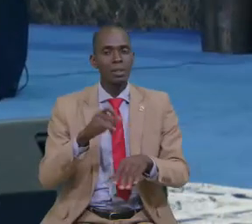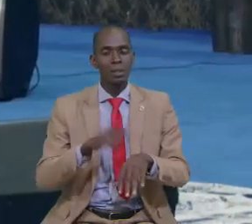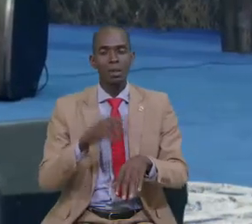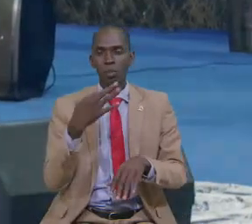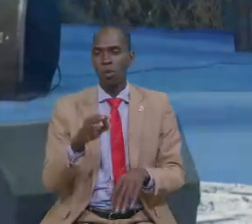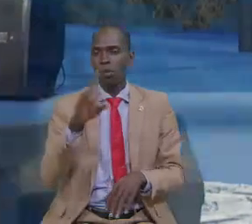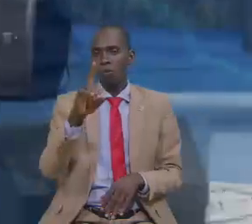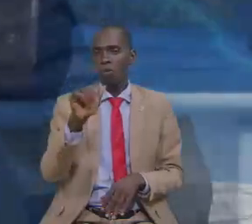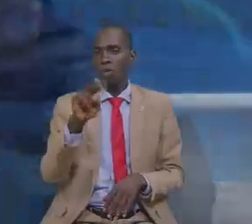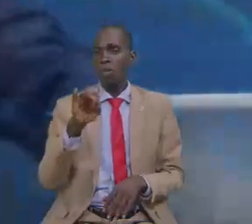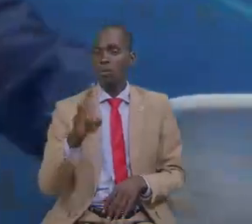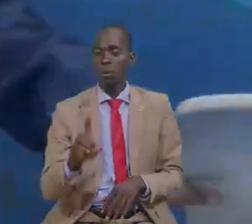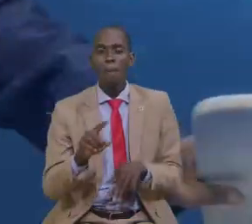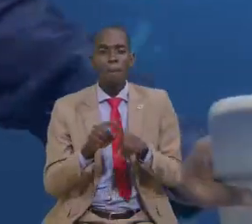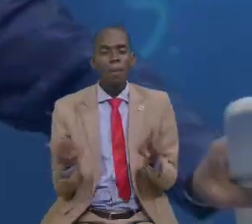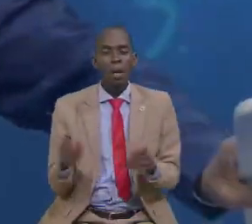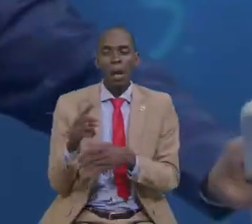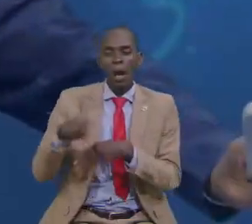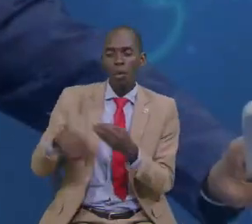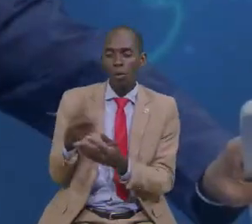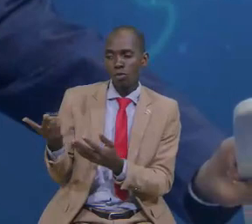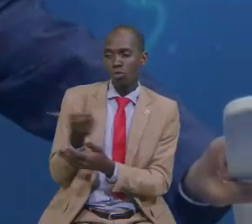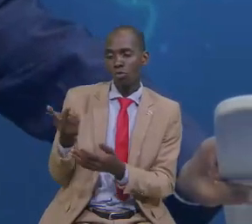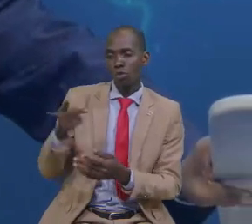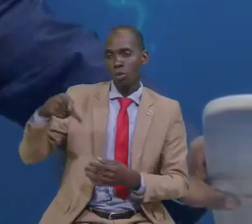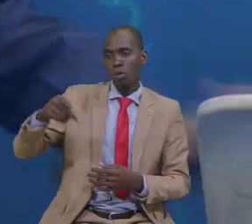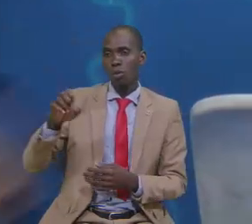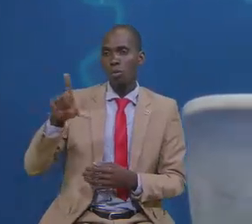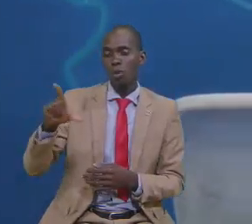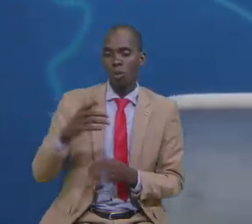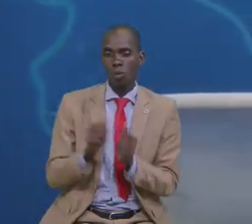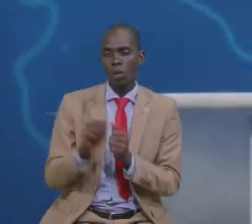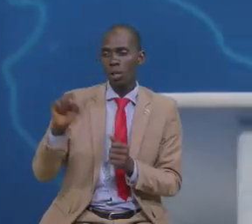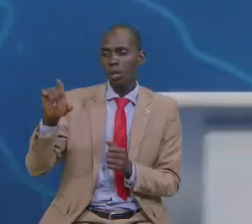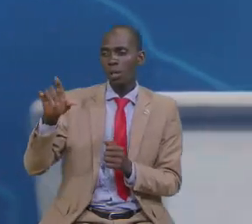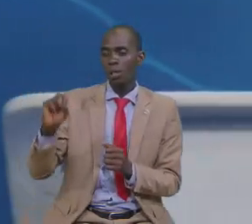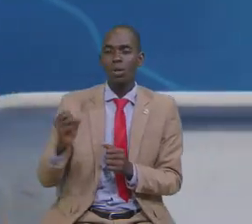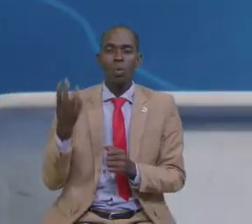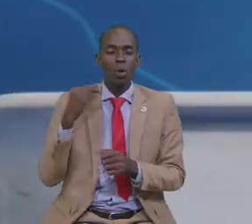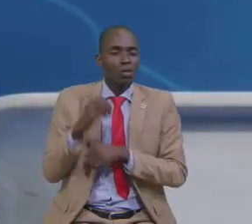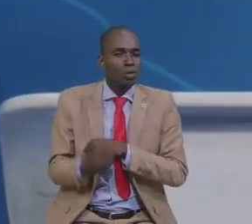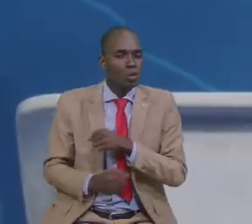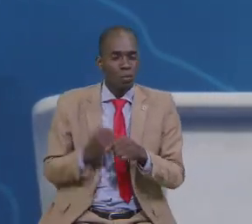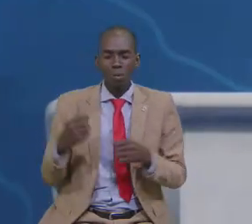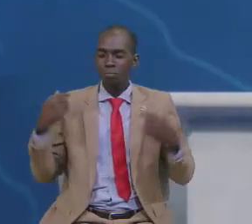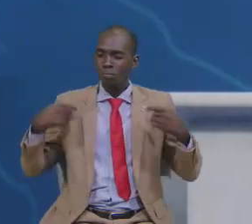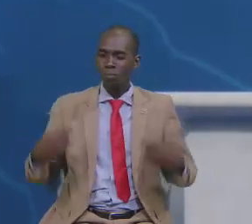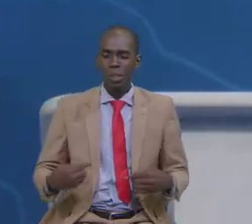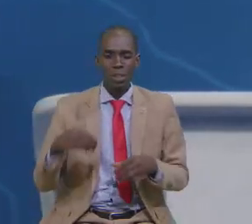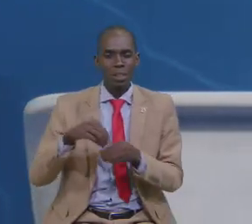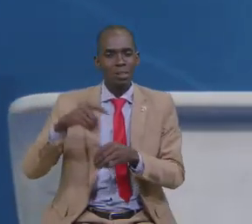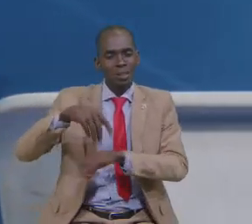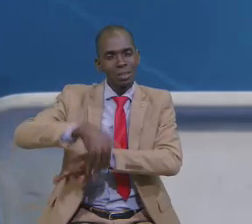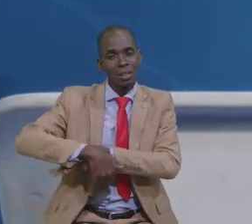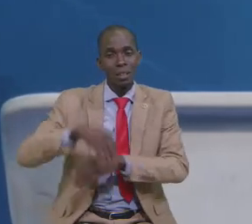it was in the midnight they were suffering and the pain was there and before there the way the prison